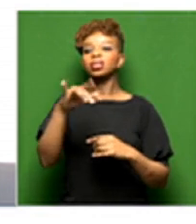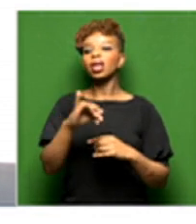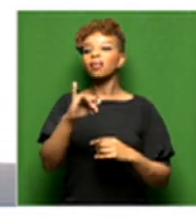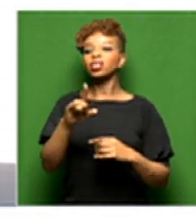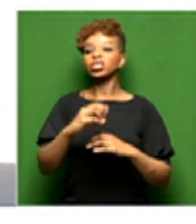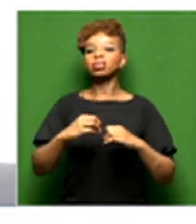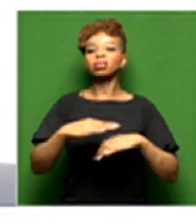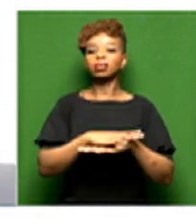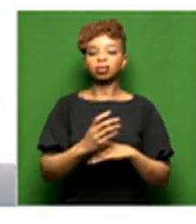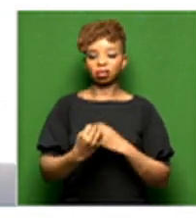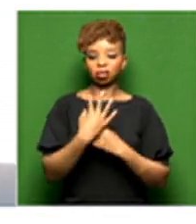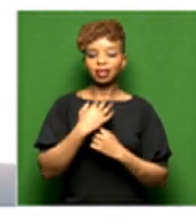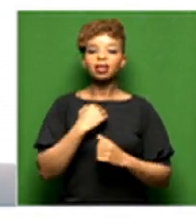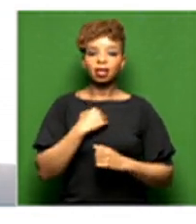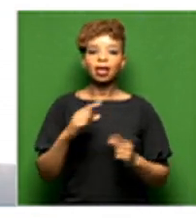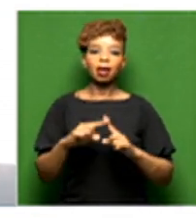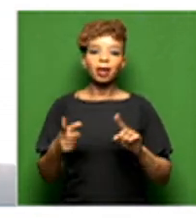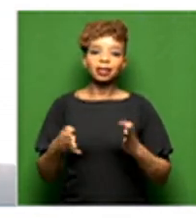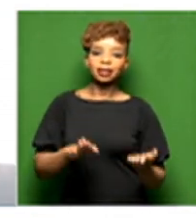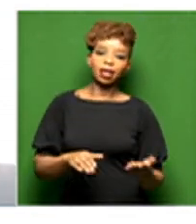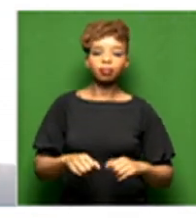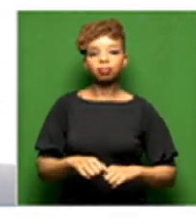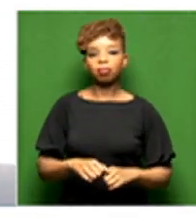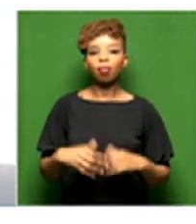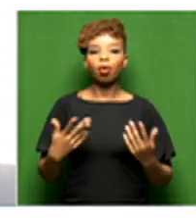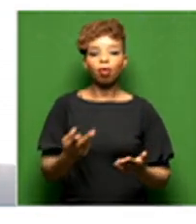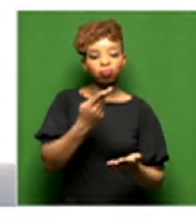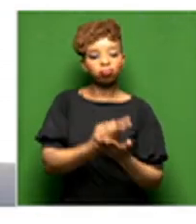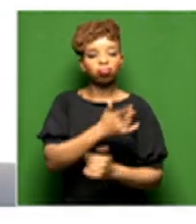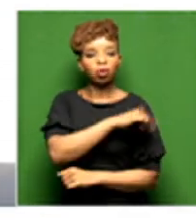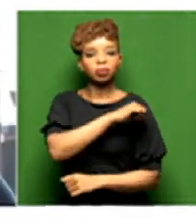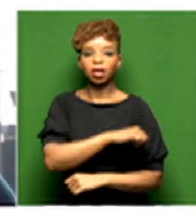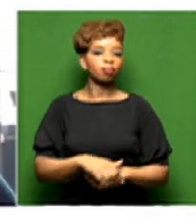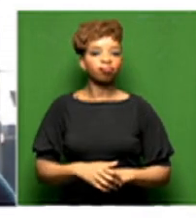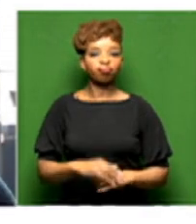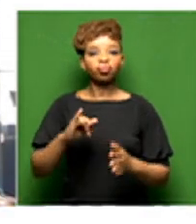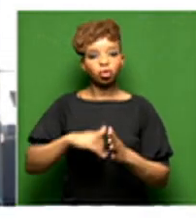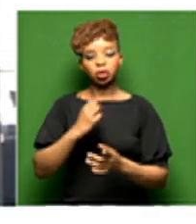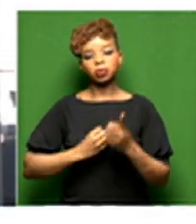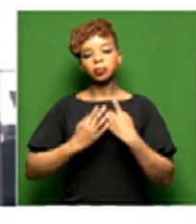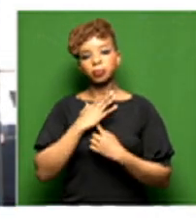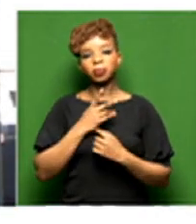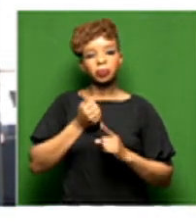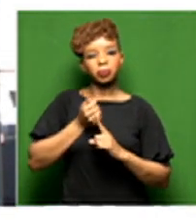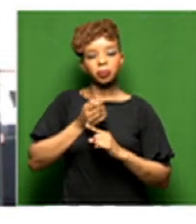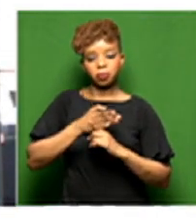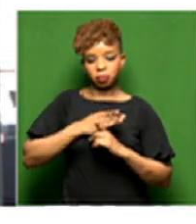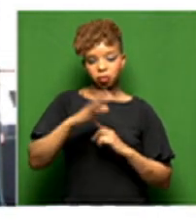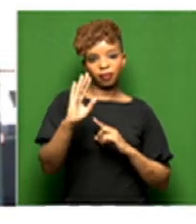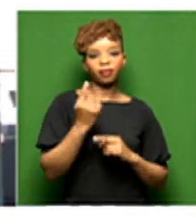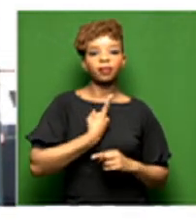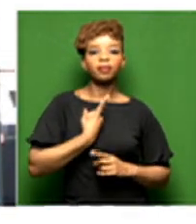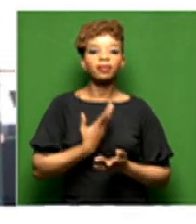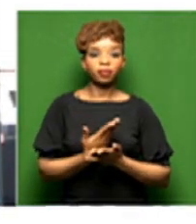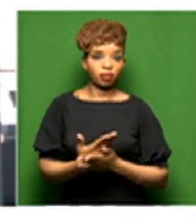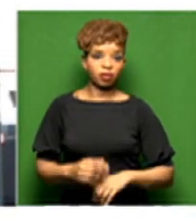being fatal or immobilizing us or putting us into a hospital. And Mr. Coyne, why do you think there should be a greater